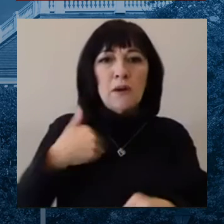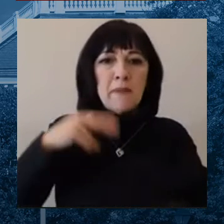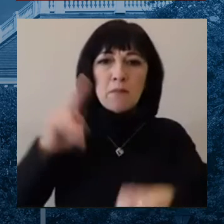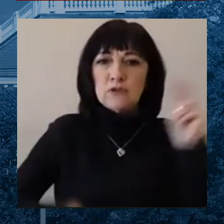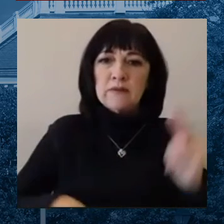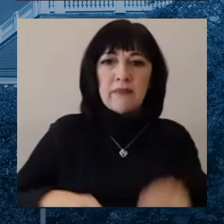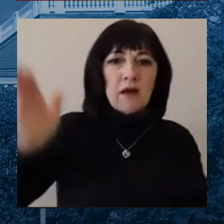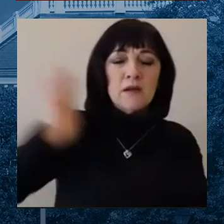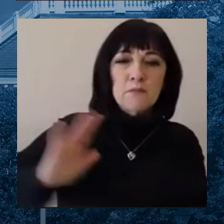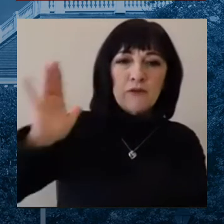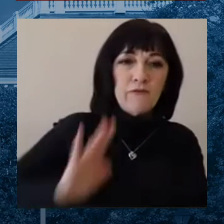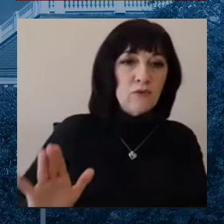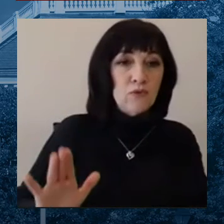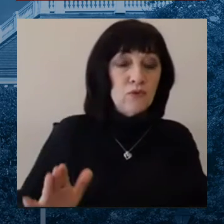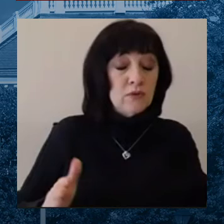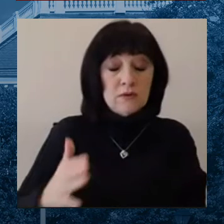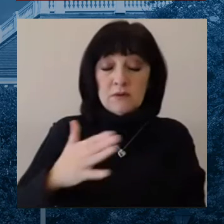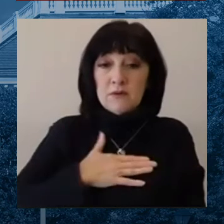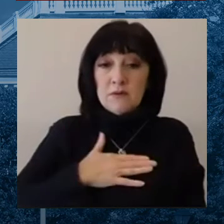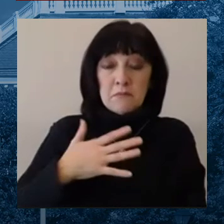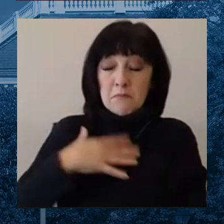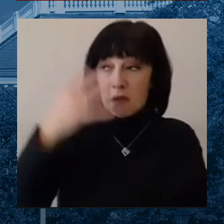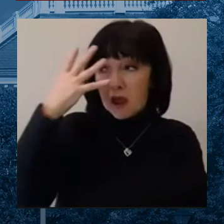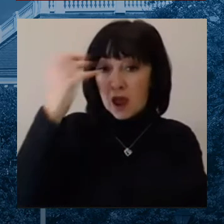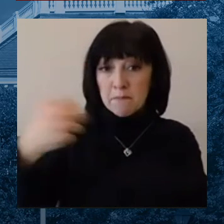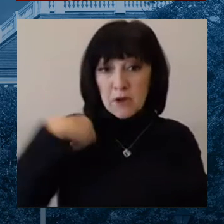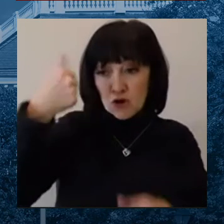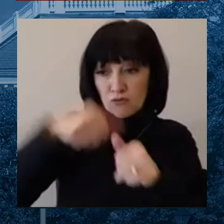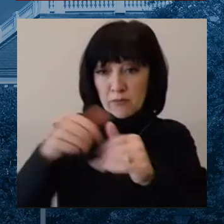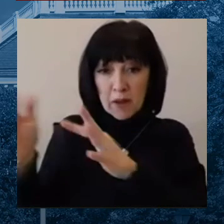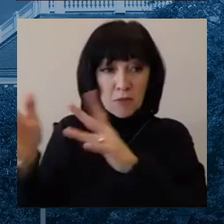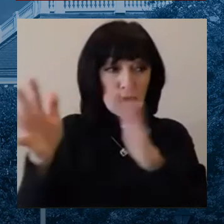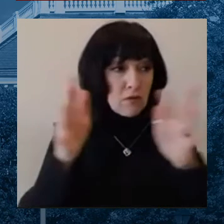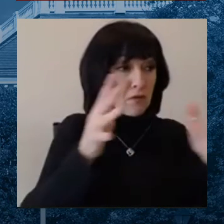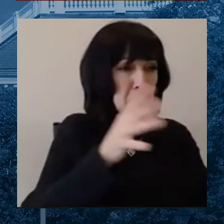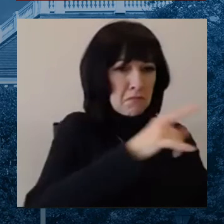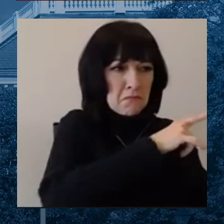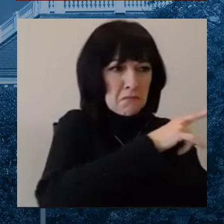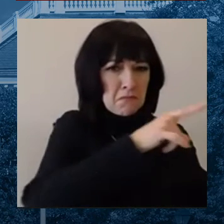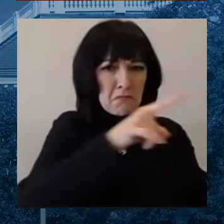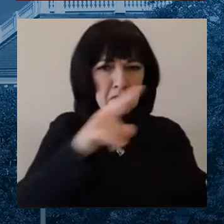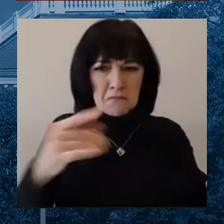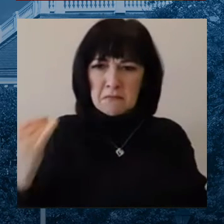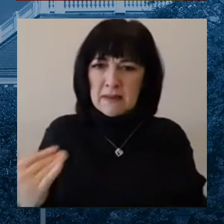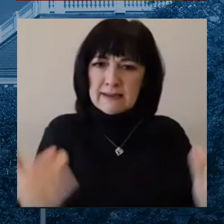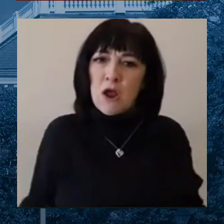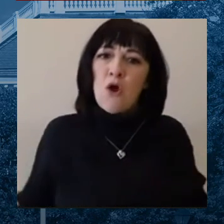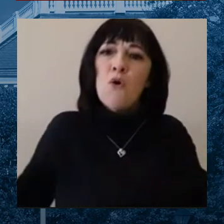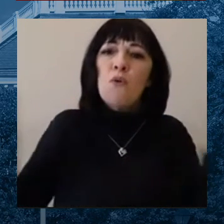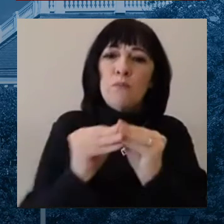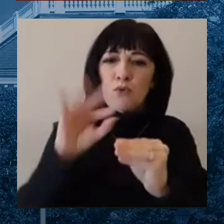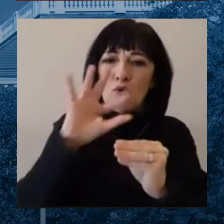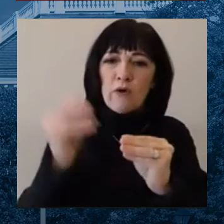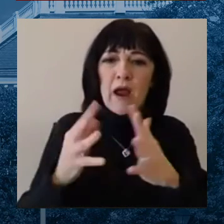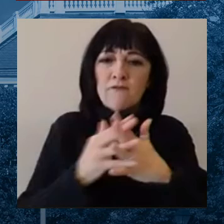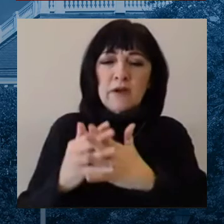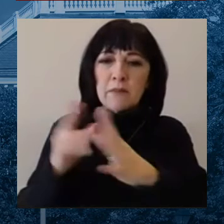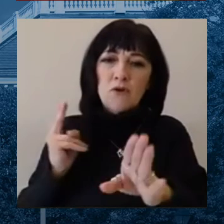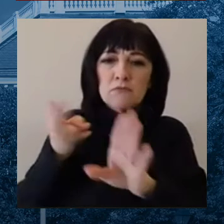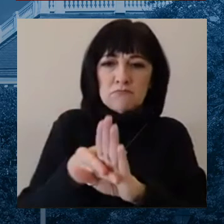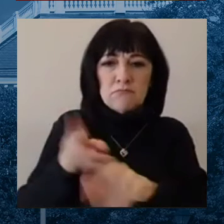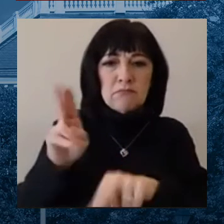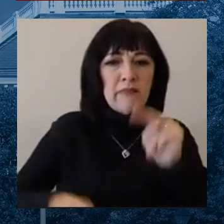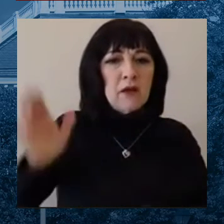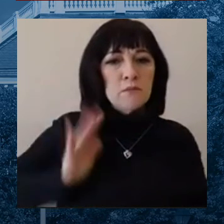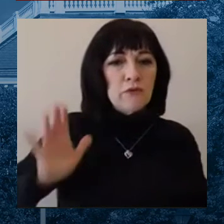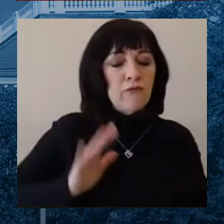memory, working as in public service over the last 30 years. And thank you for connecting us